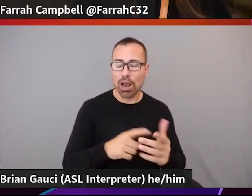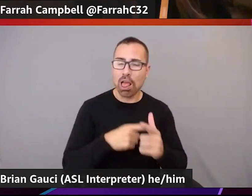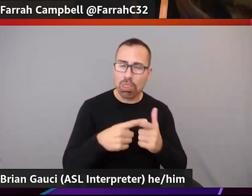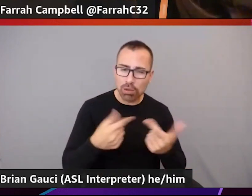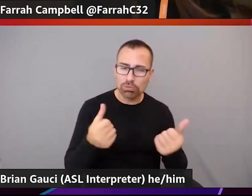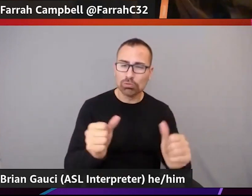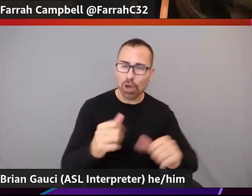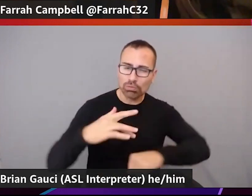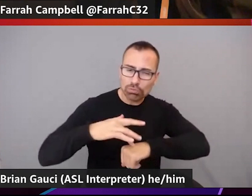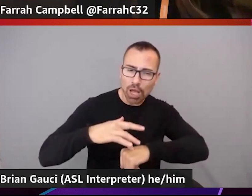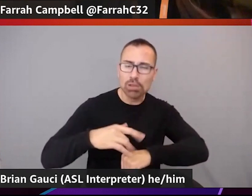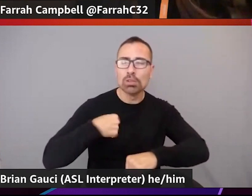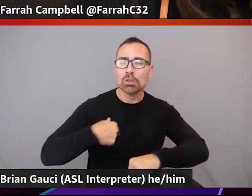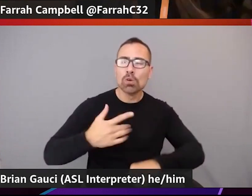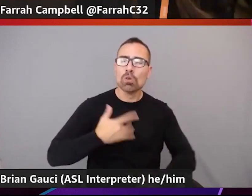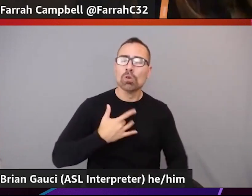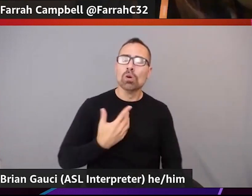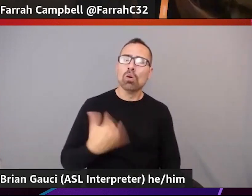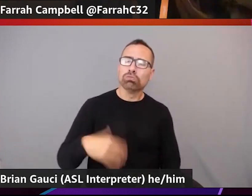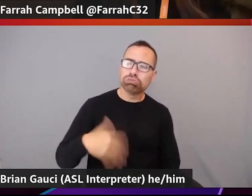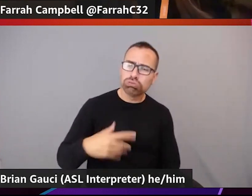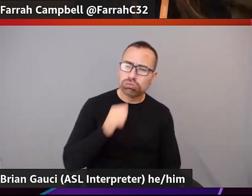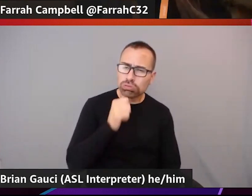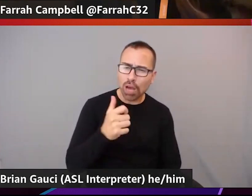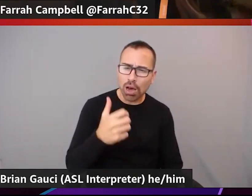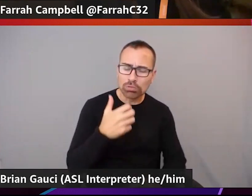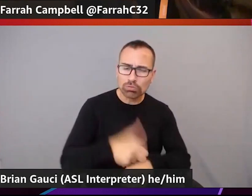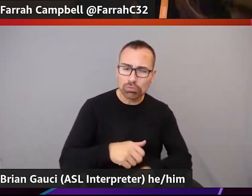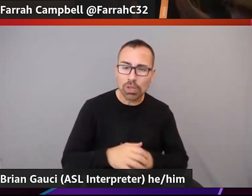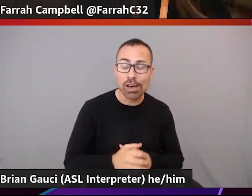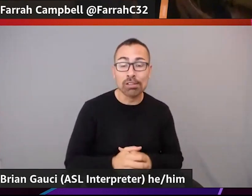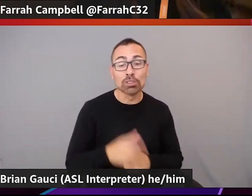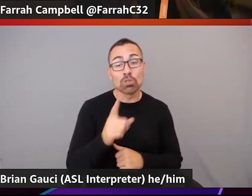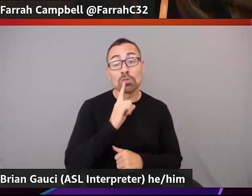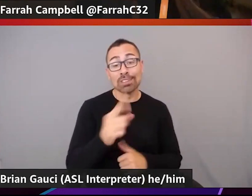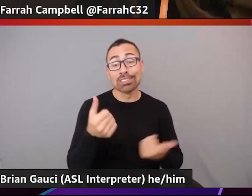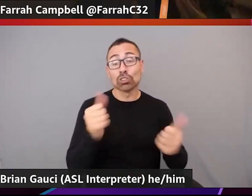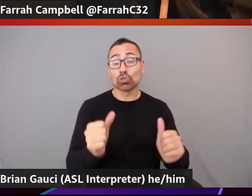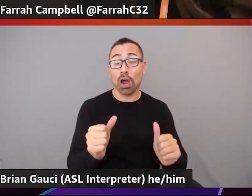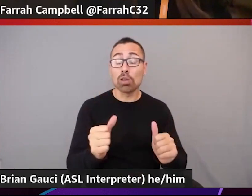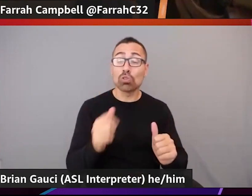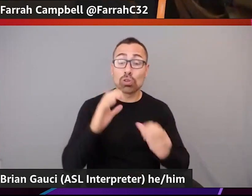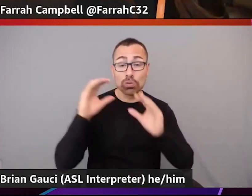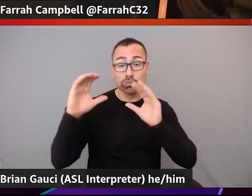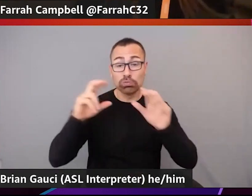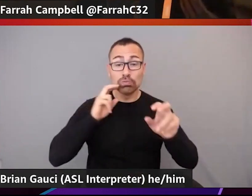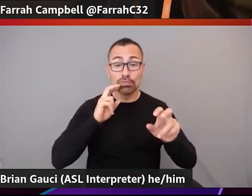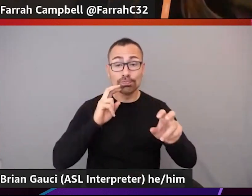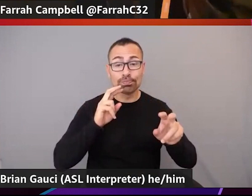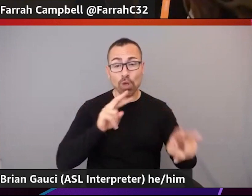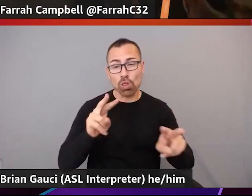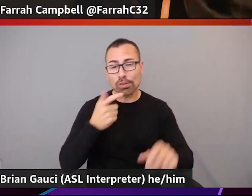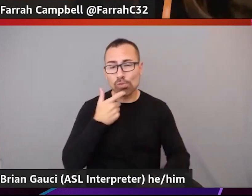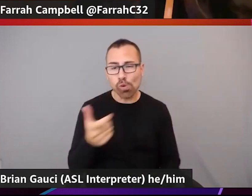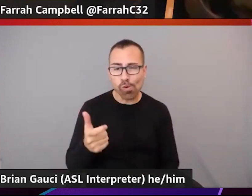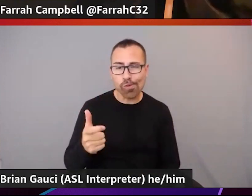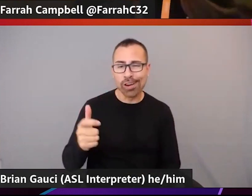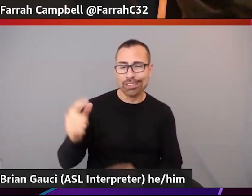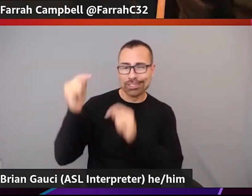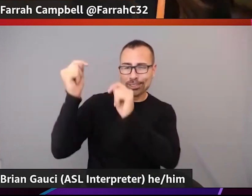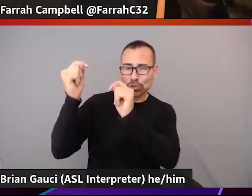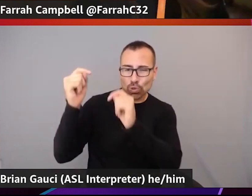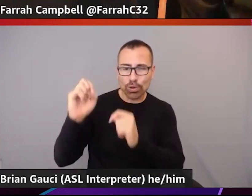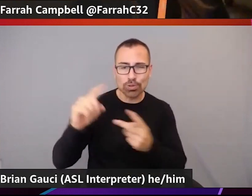Give a lot of content creators out there, like myself included, that we've tried to make this easier for